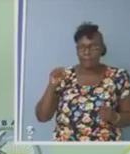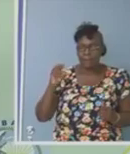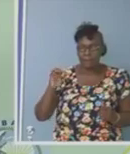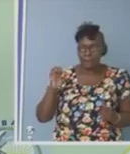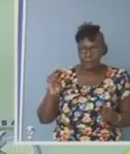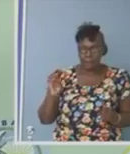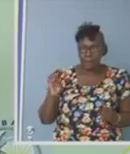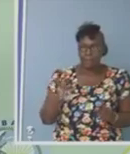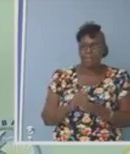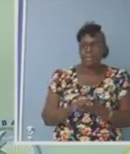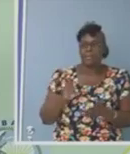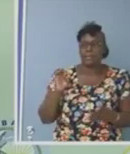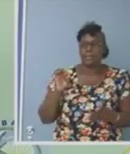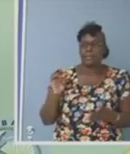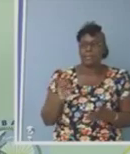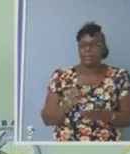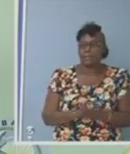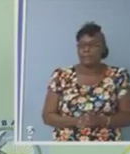as we